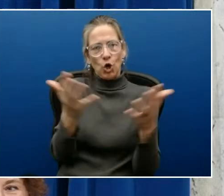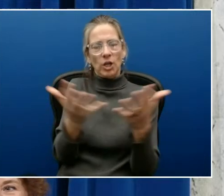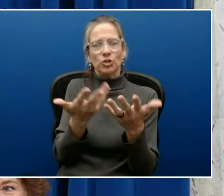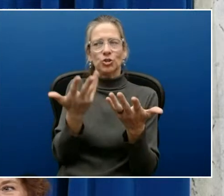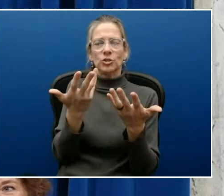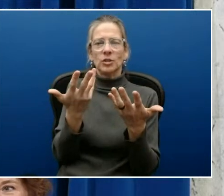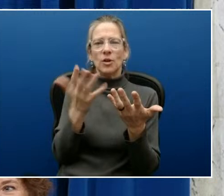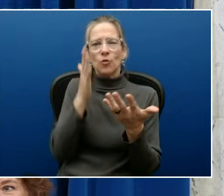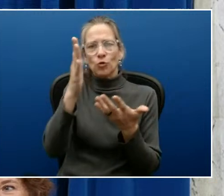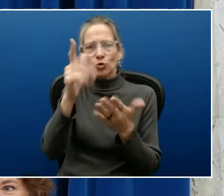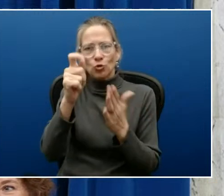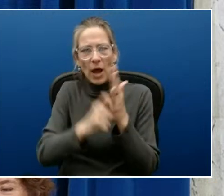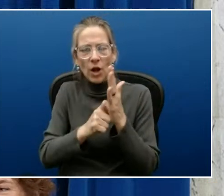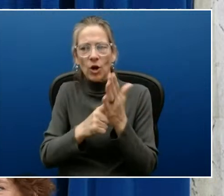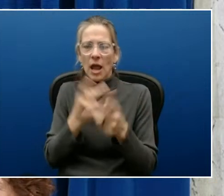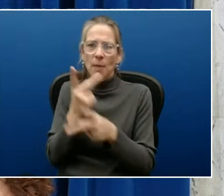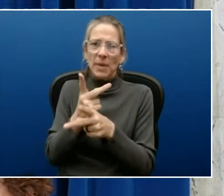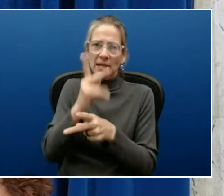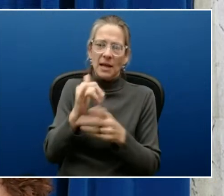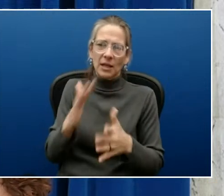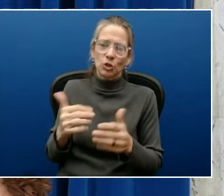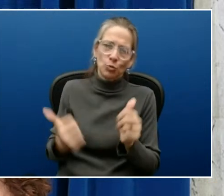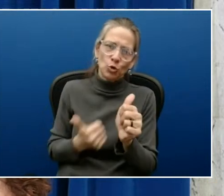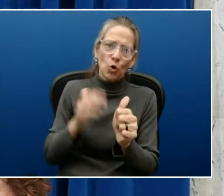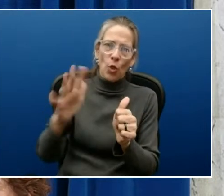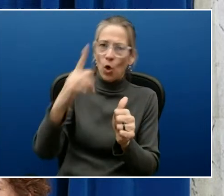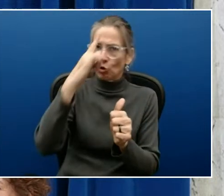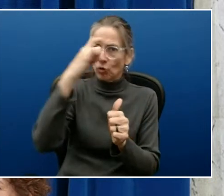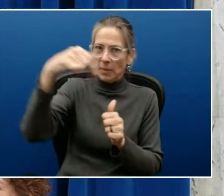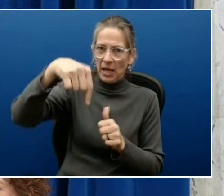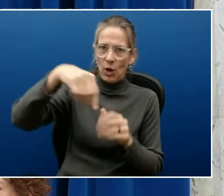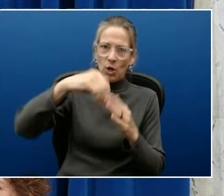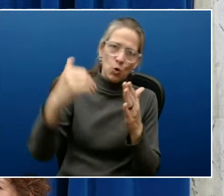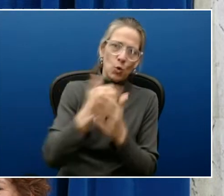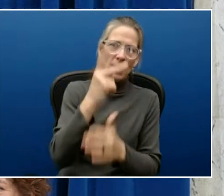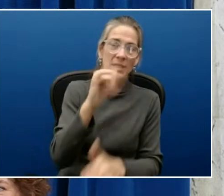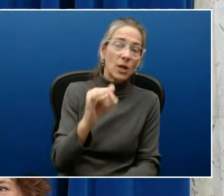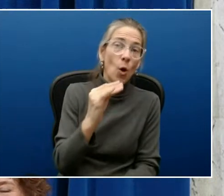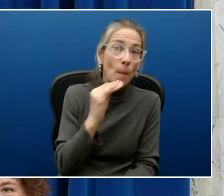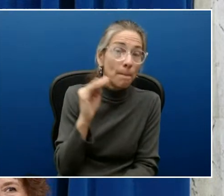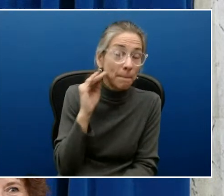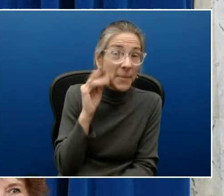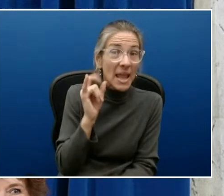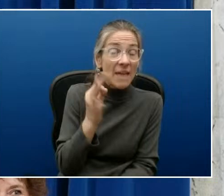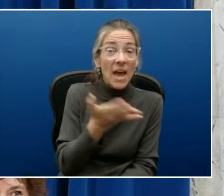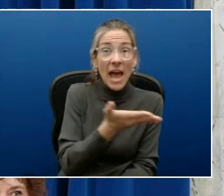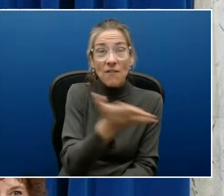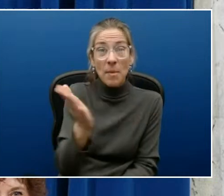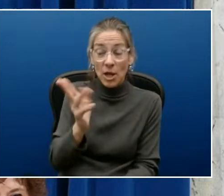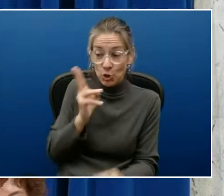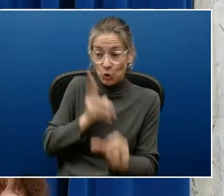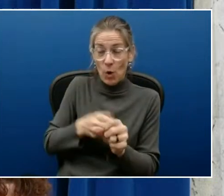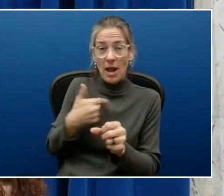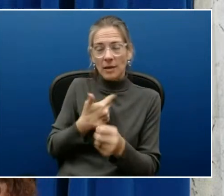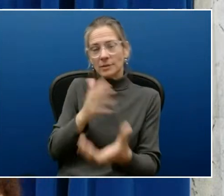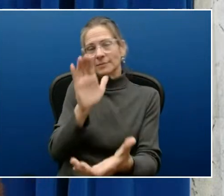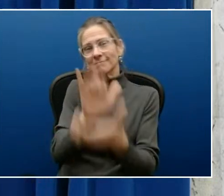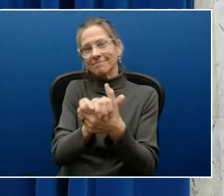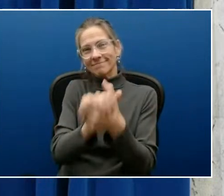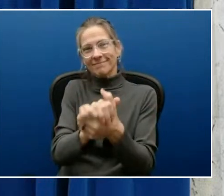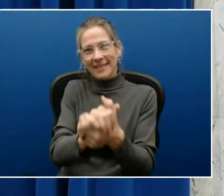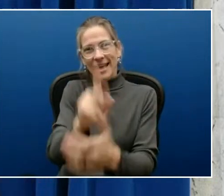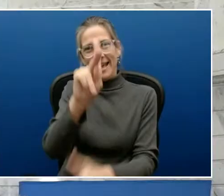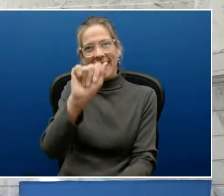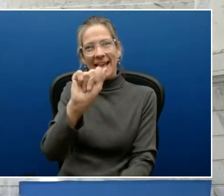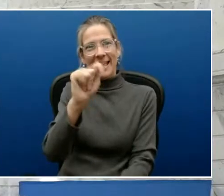Kentuckians in pursuing their dreams right here in their new Kentucky home. Now, if everybody will join us in congratulating Kathleen